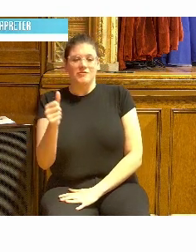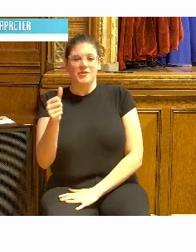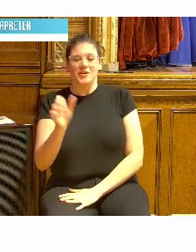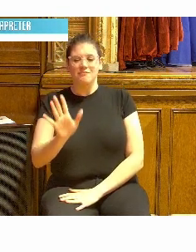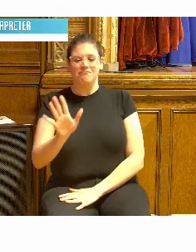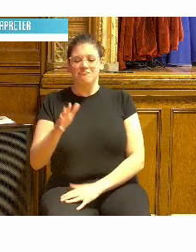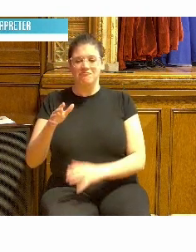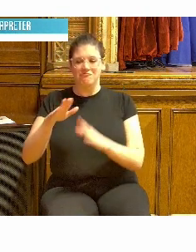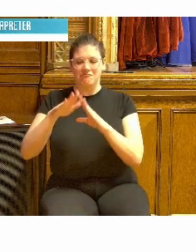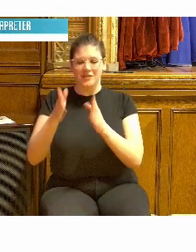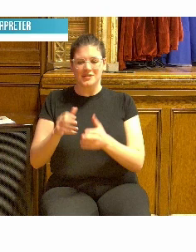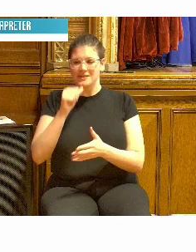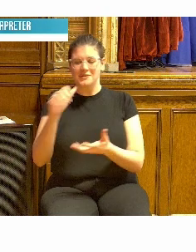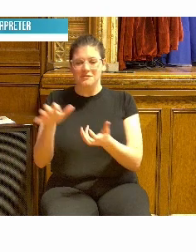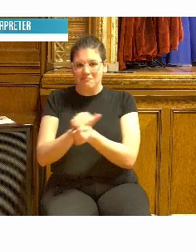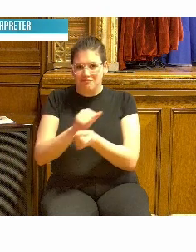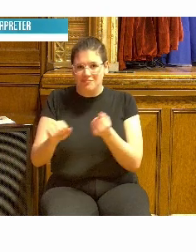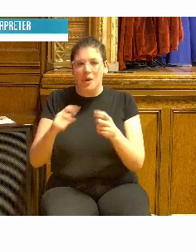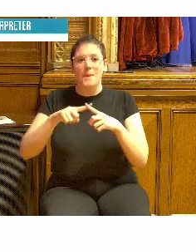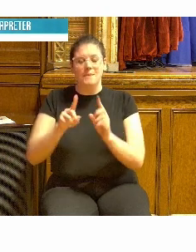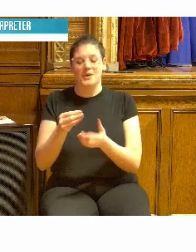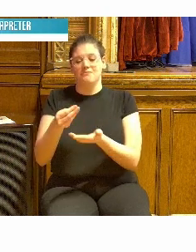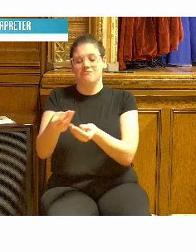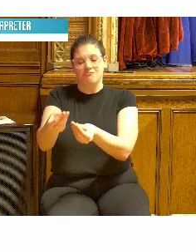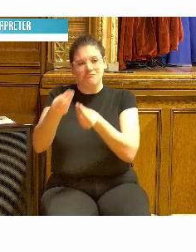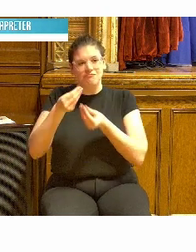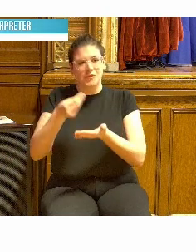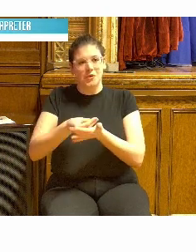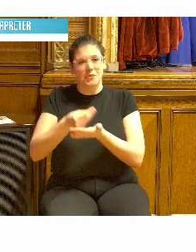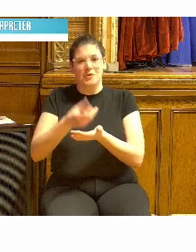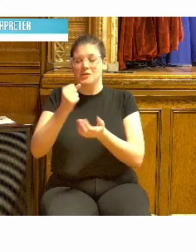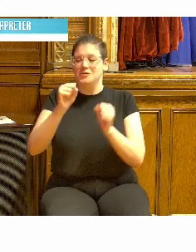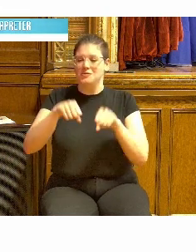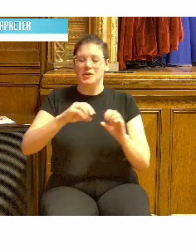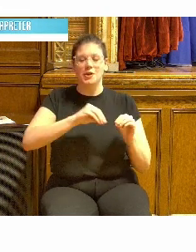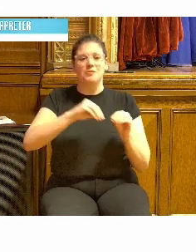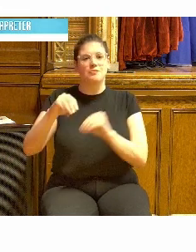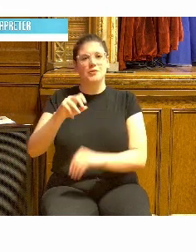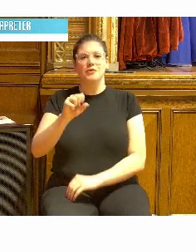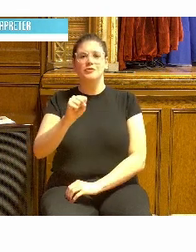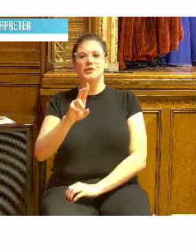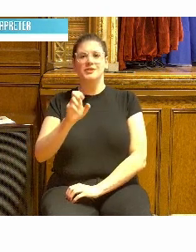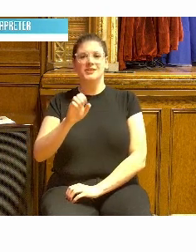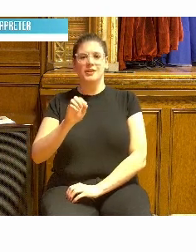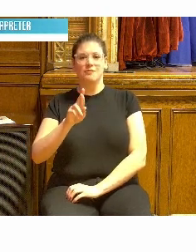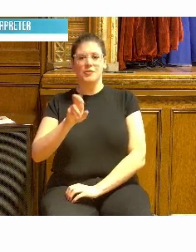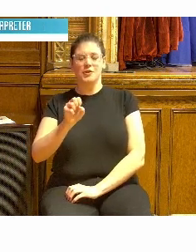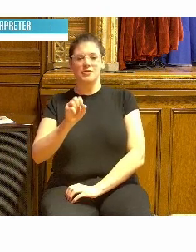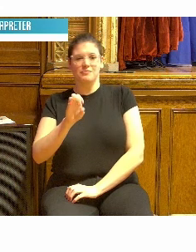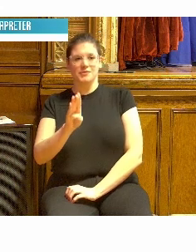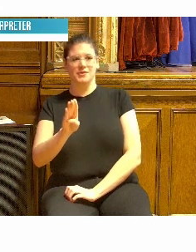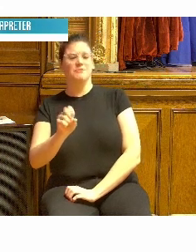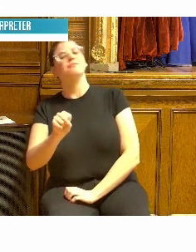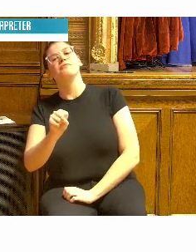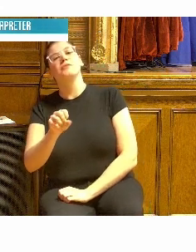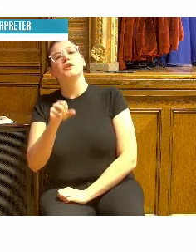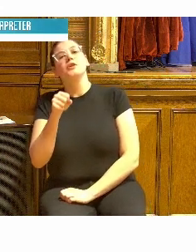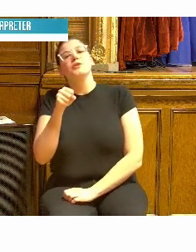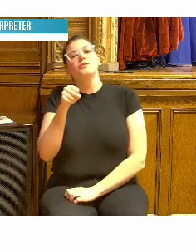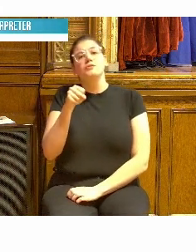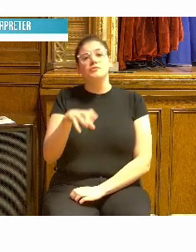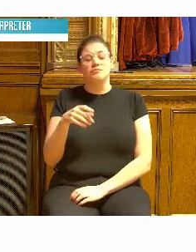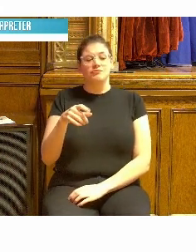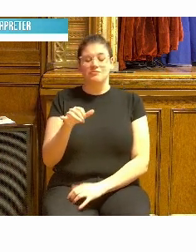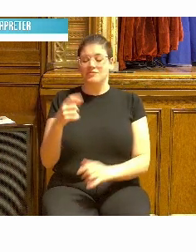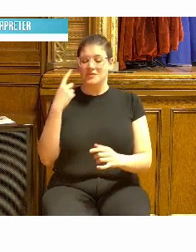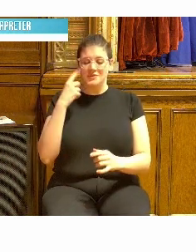leads to a pattern of racial segregation that we observe today, but it greatly expands the wealth gap between white people who are encouraged and